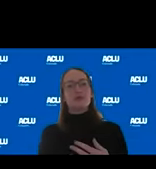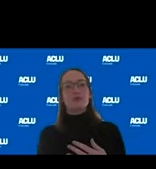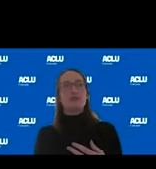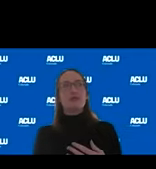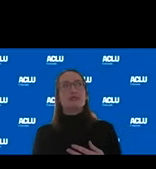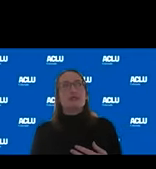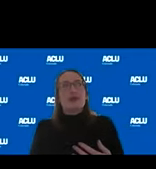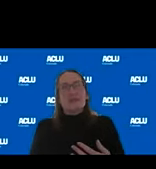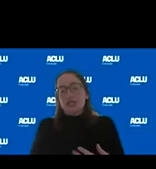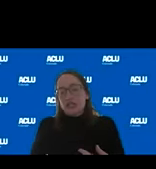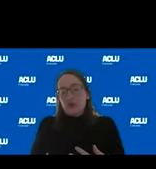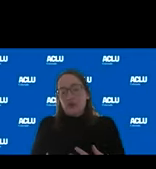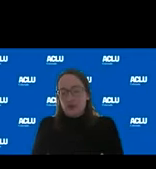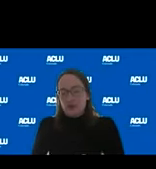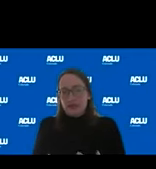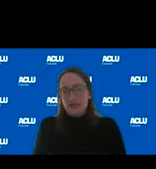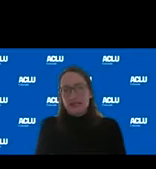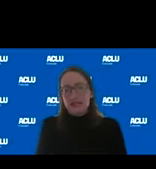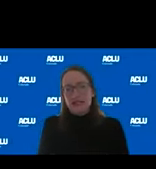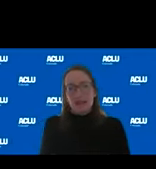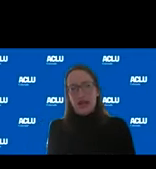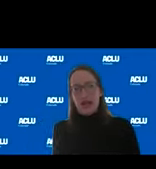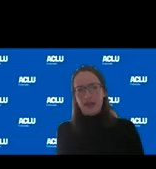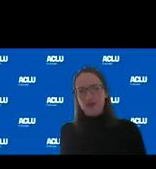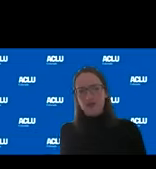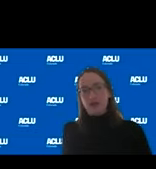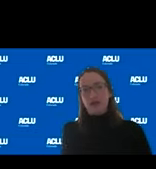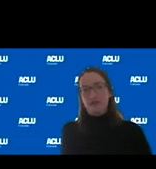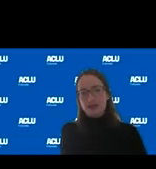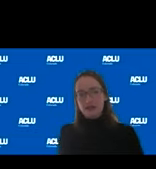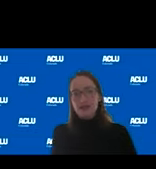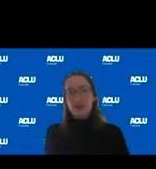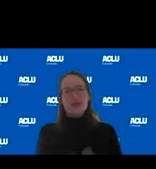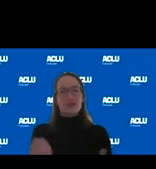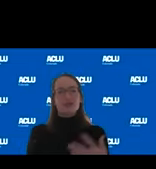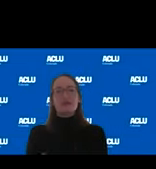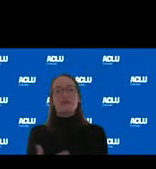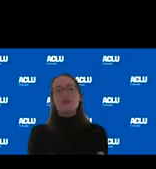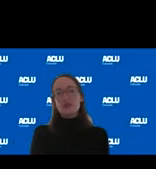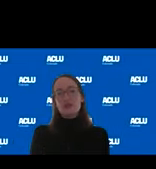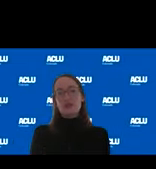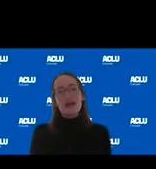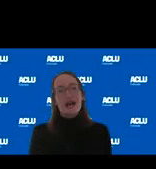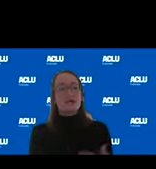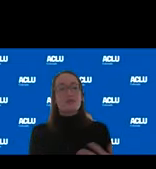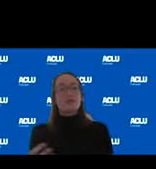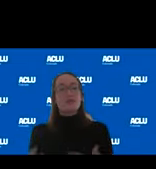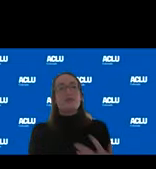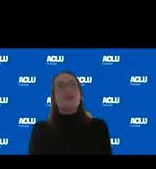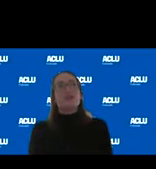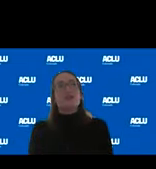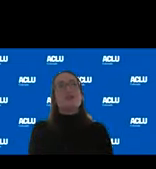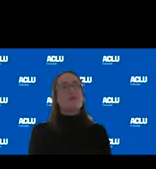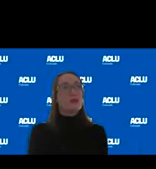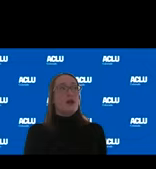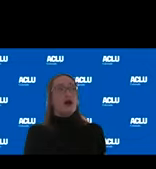there wasn't a lot of education before this in many states on the absentee ballot process, so there's a lot of confusion on top of the